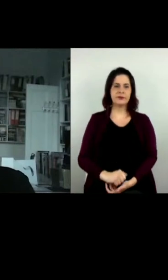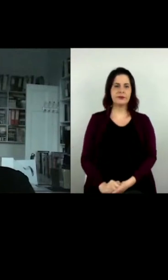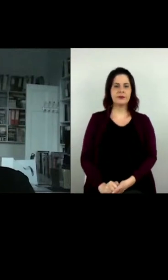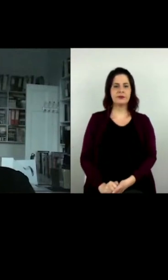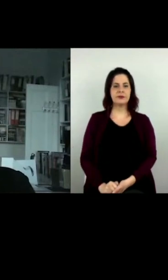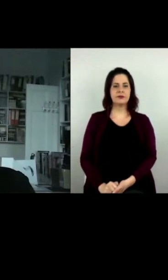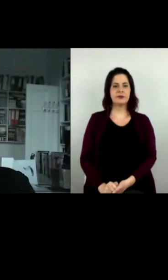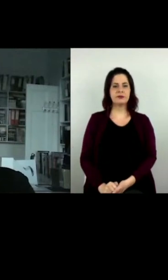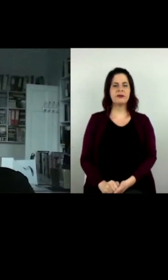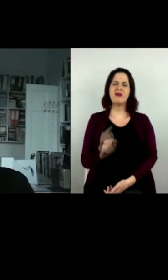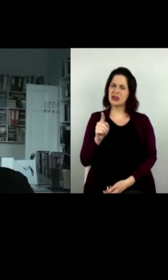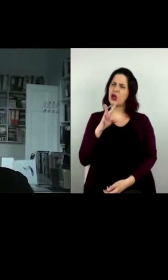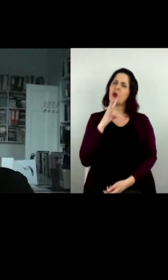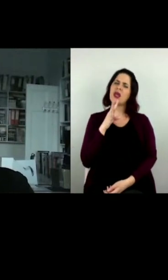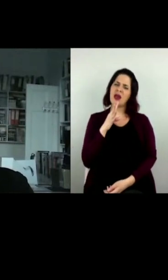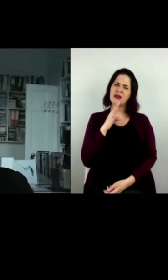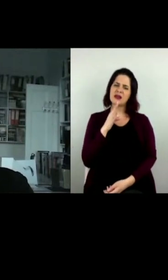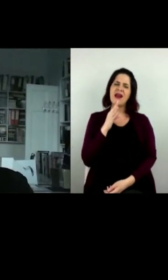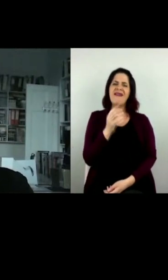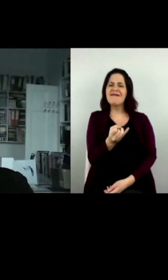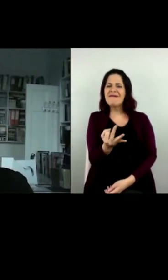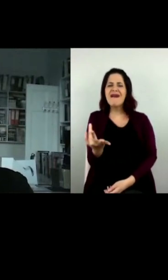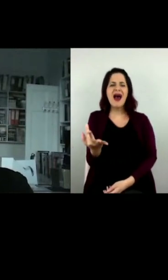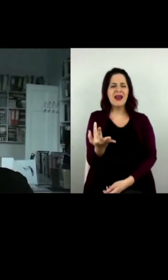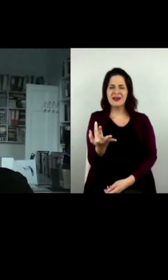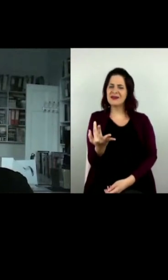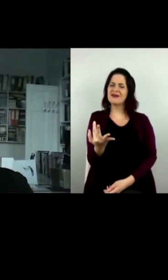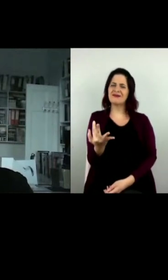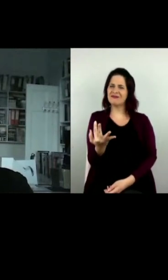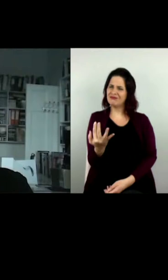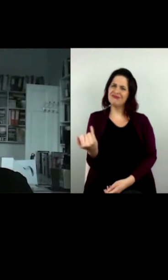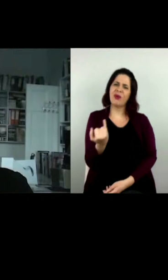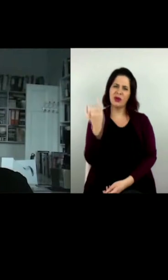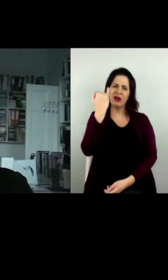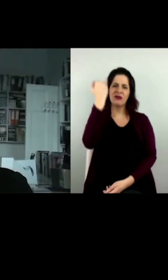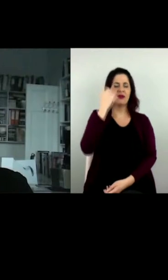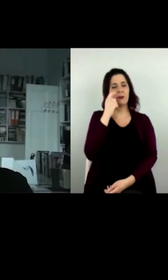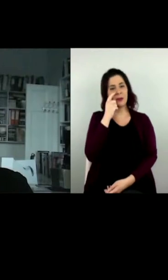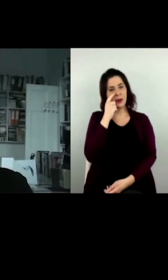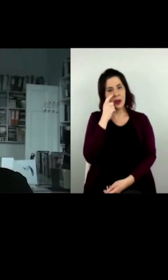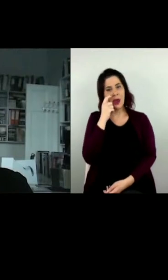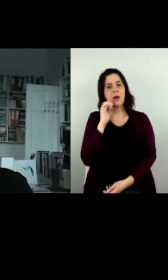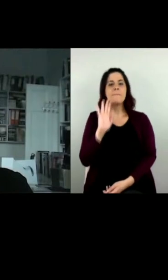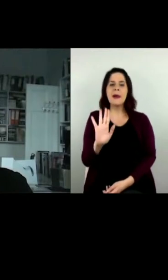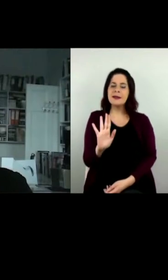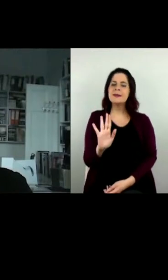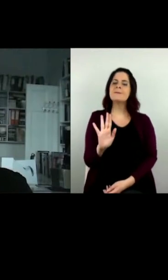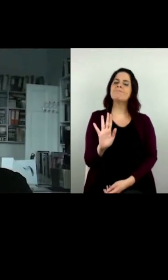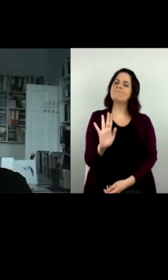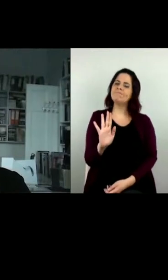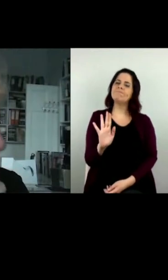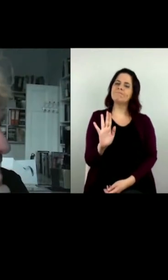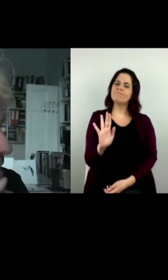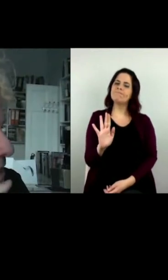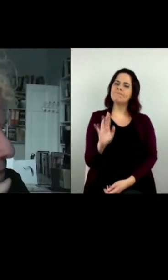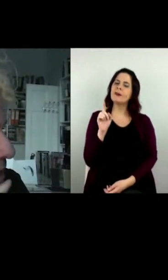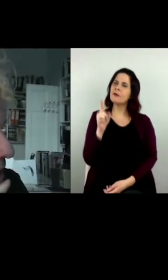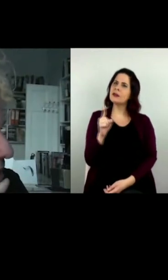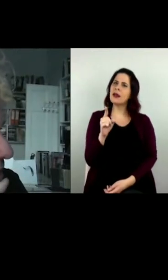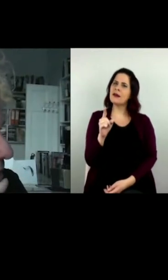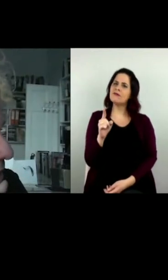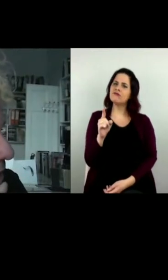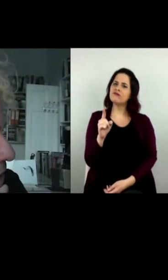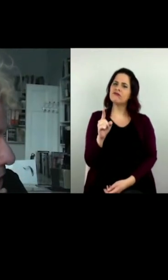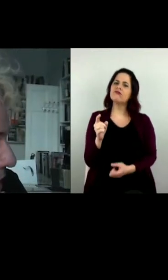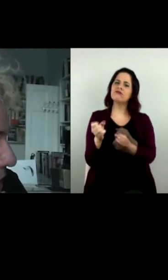quite some guys, but and there was a story about something that you asked for. Yeah. Can you